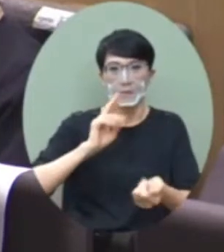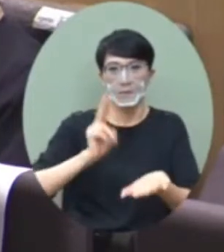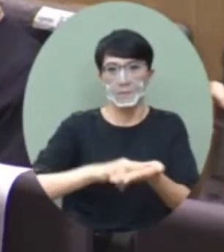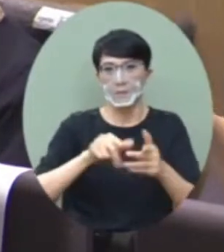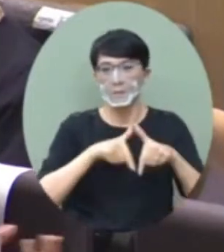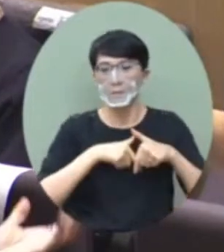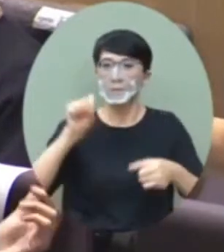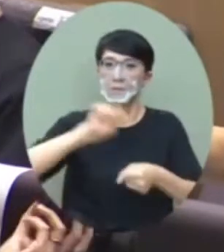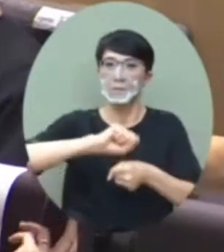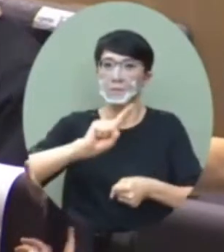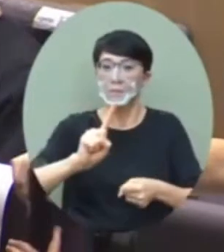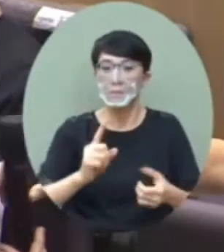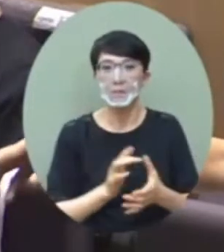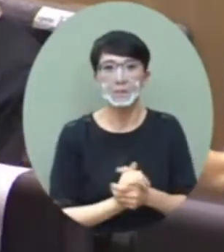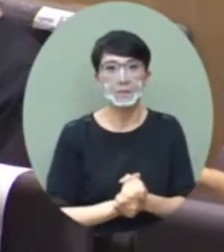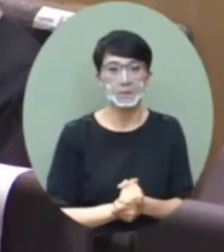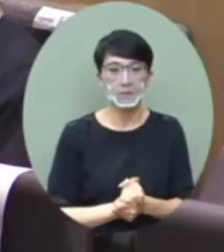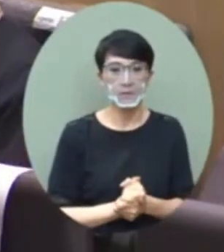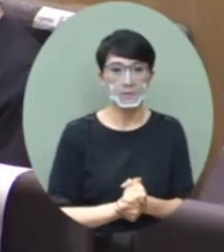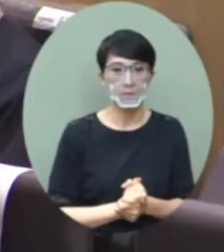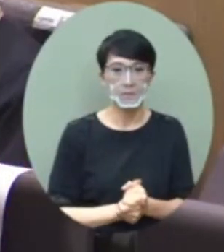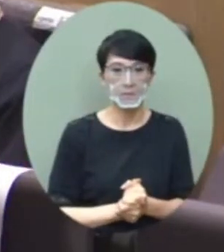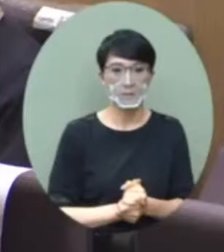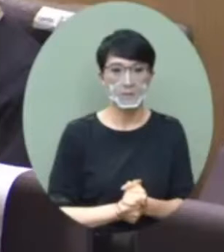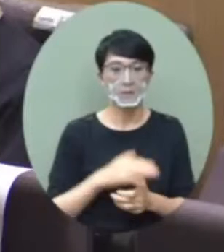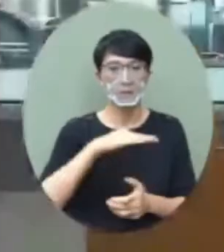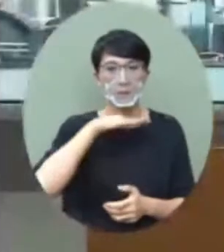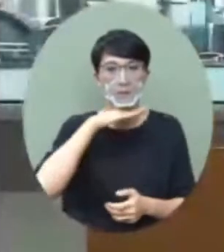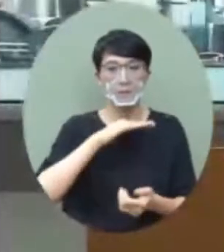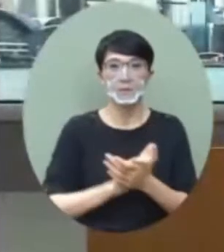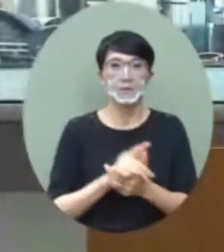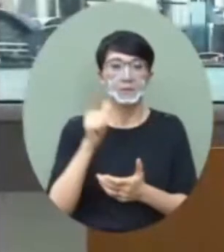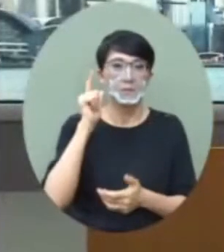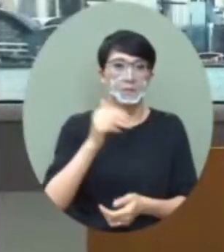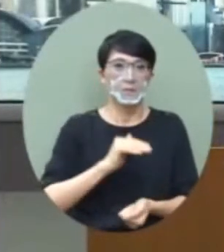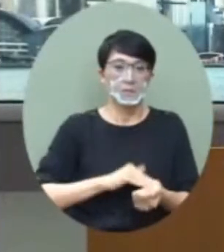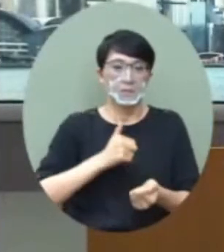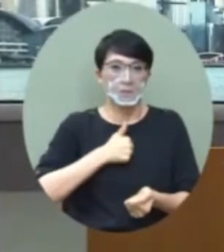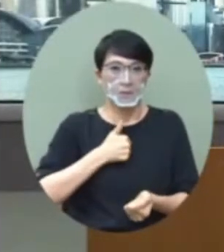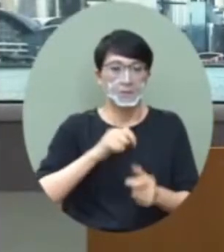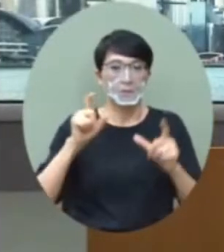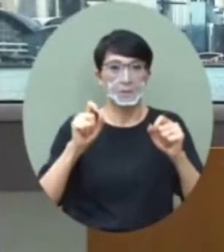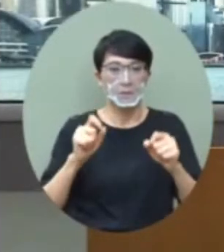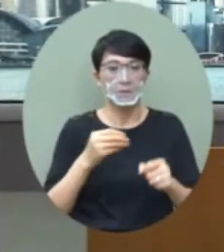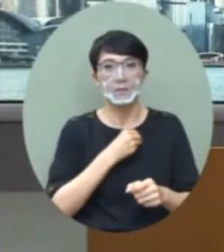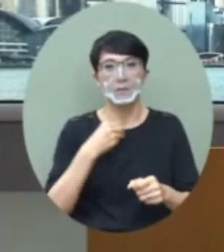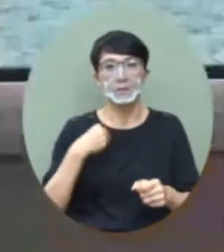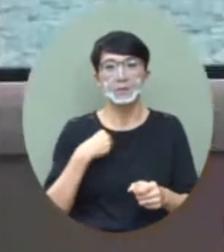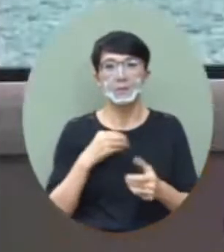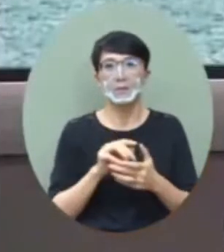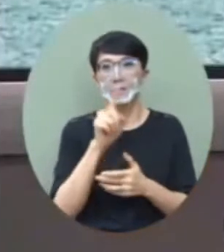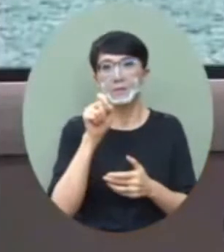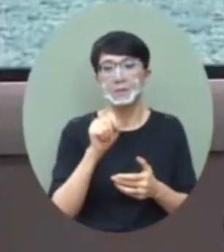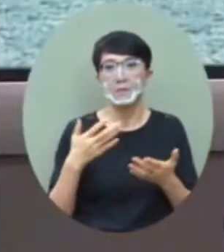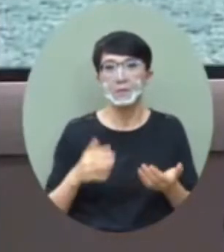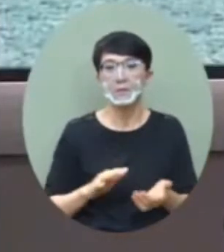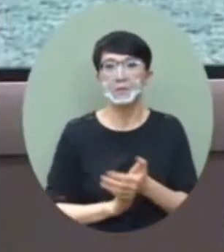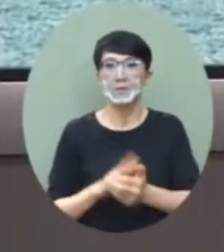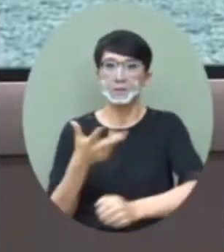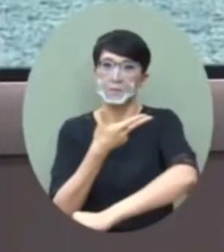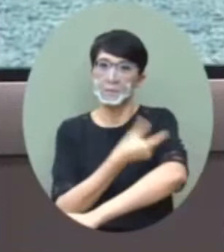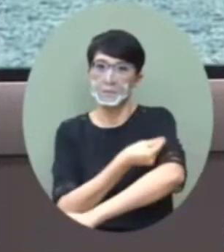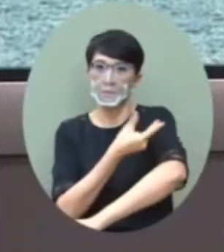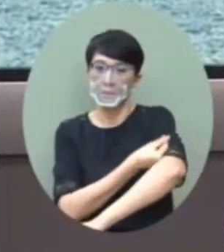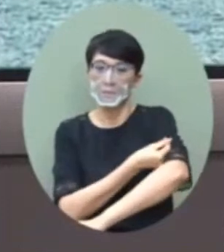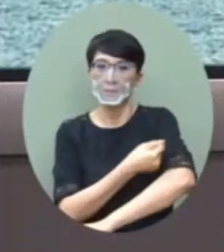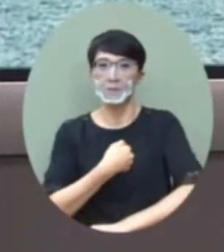us. Now, in March, we have done some sampling. So far, we have about 30 cases